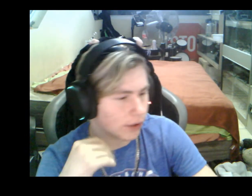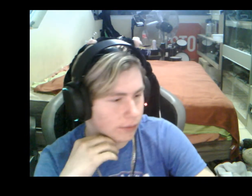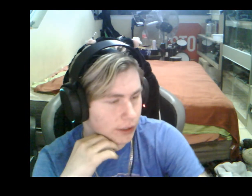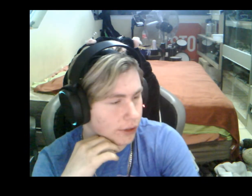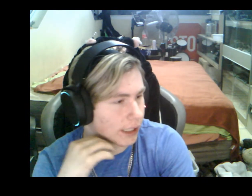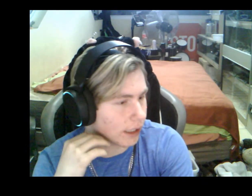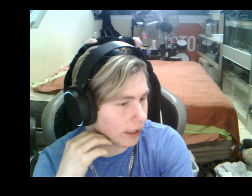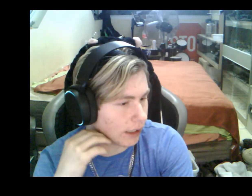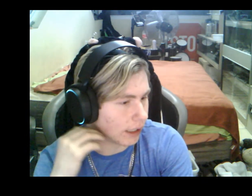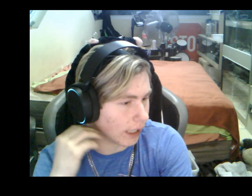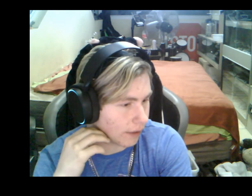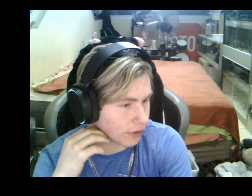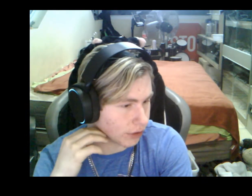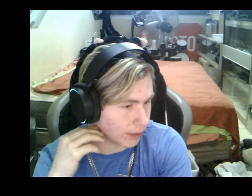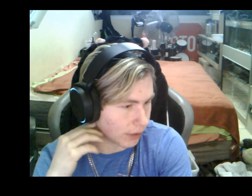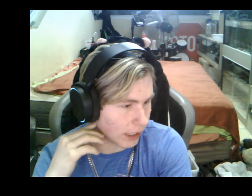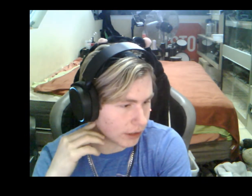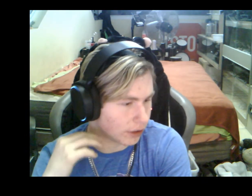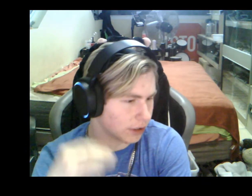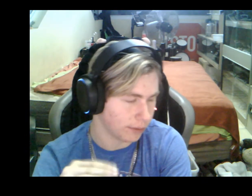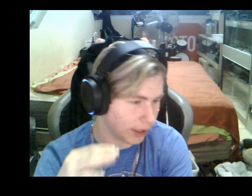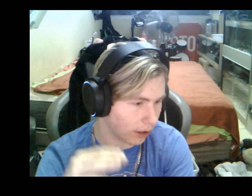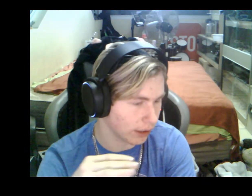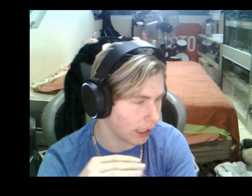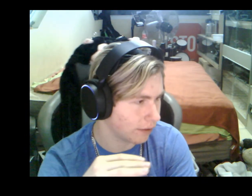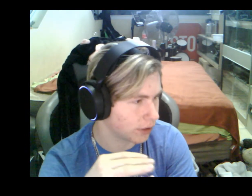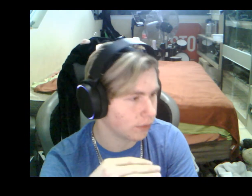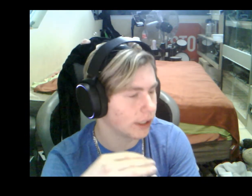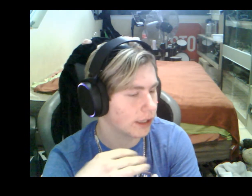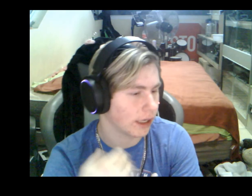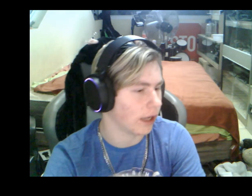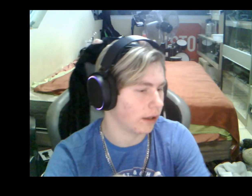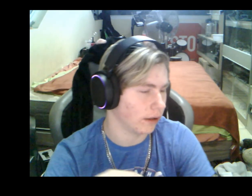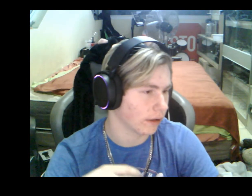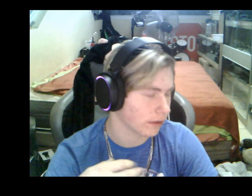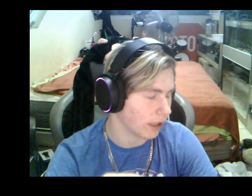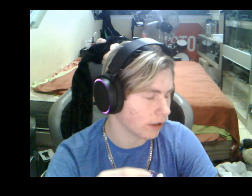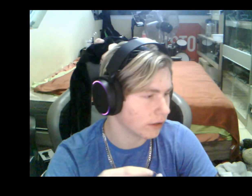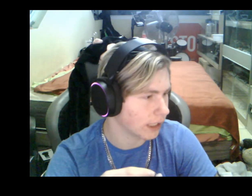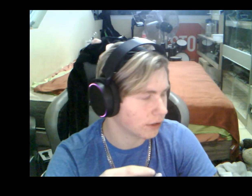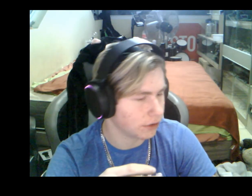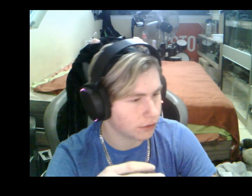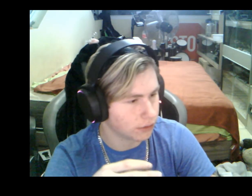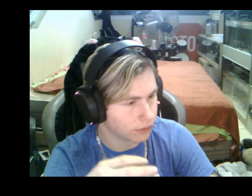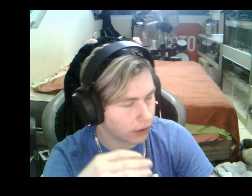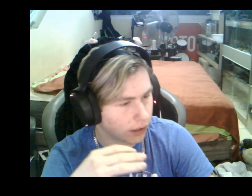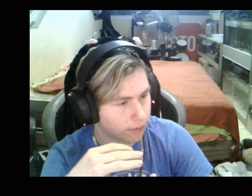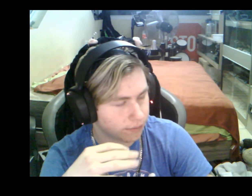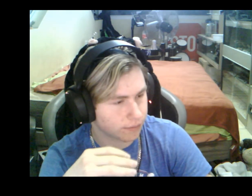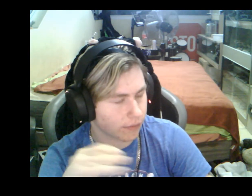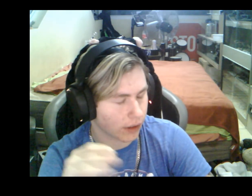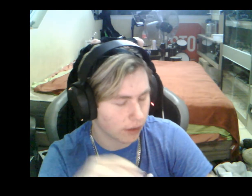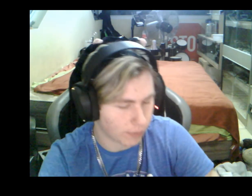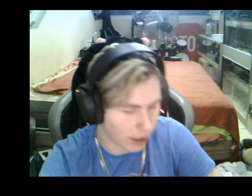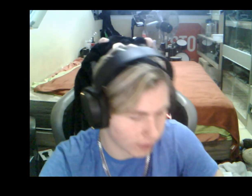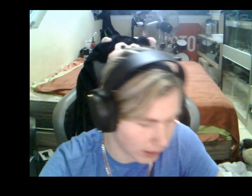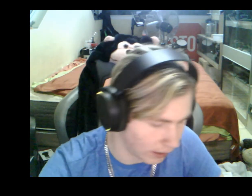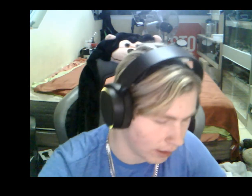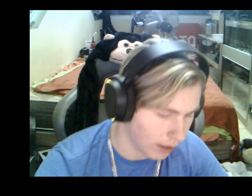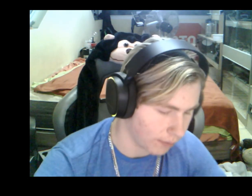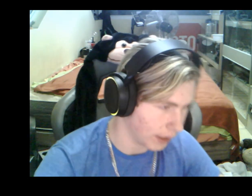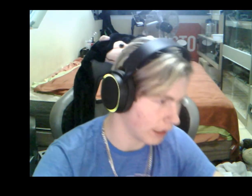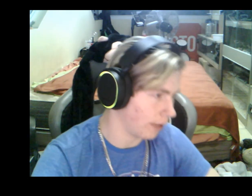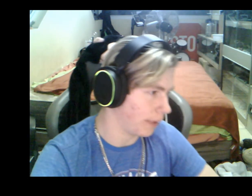I'm gonna be doing a live stream. Right, you don't need to be on the live stream or anything. I'll contact you